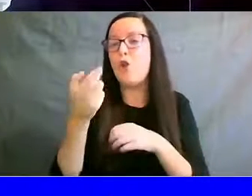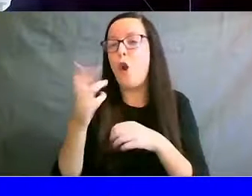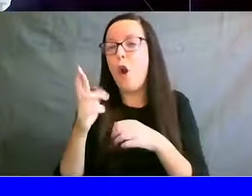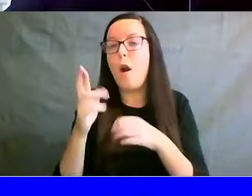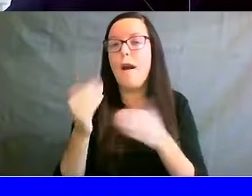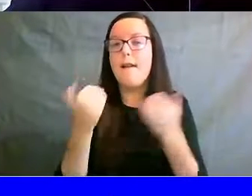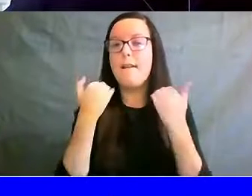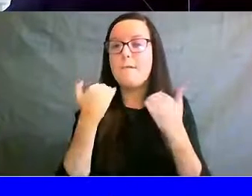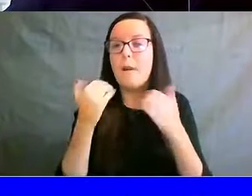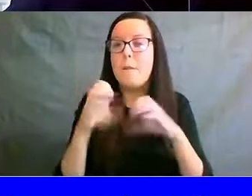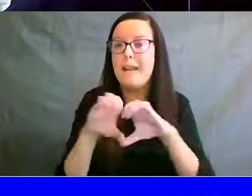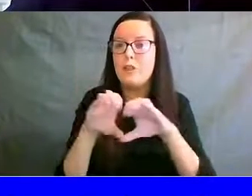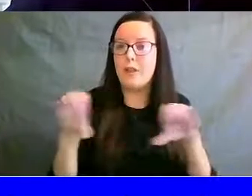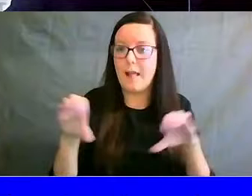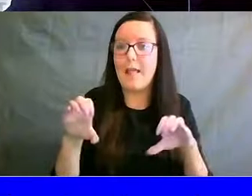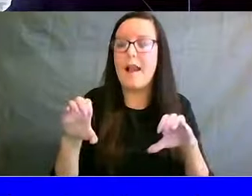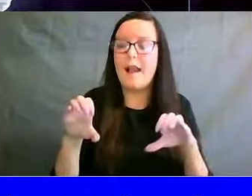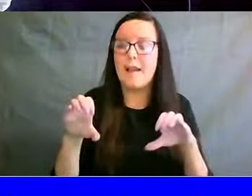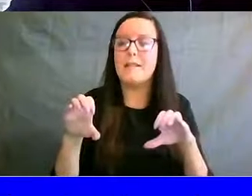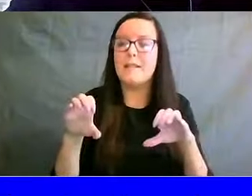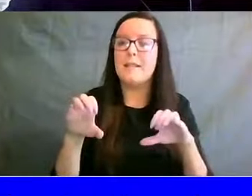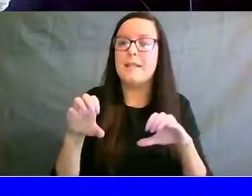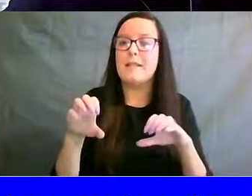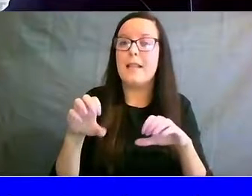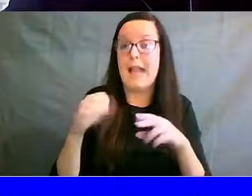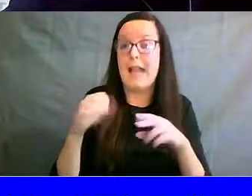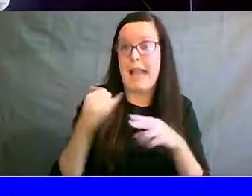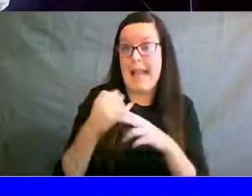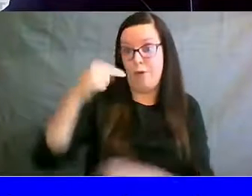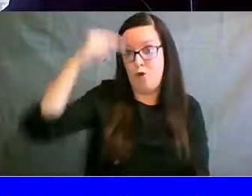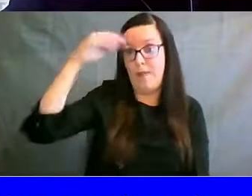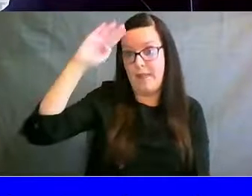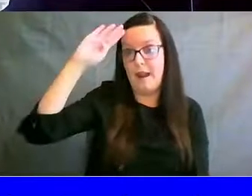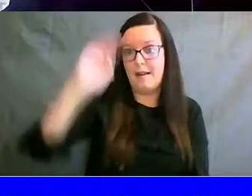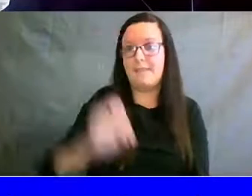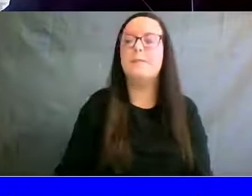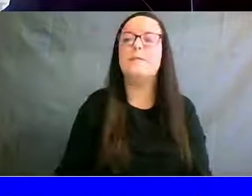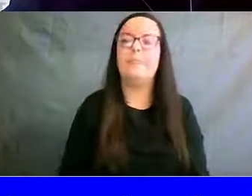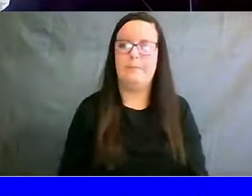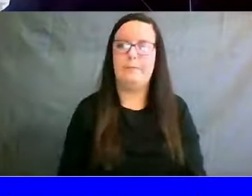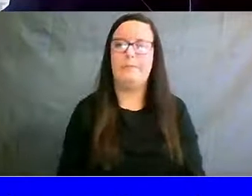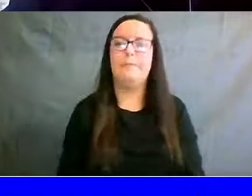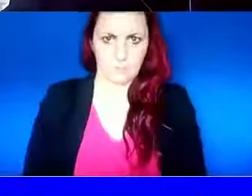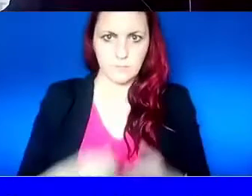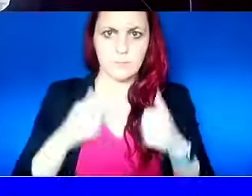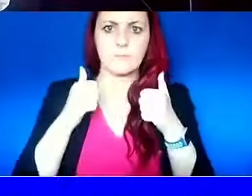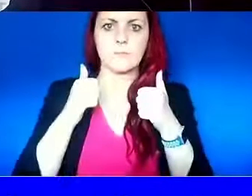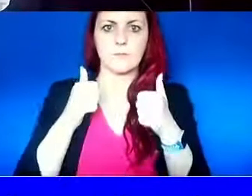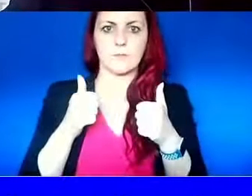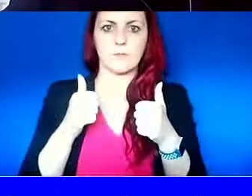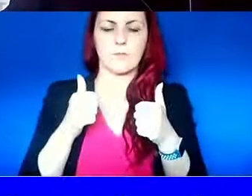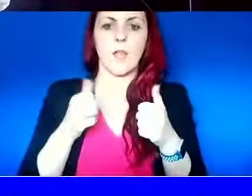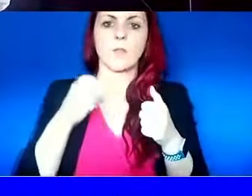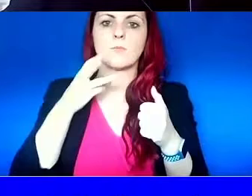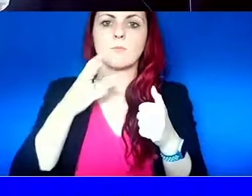legal professionals across Northern Ireland. And we conducted about 15 information sessions